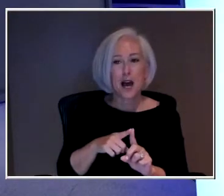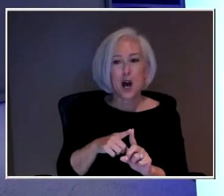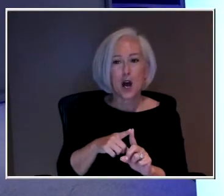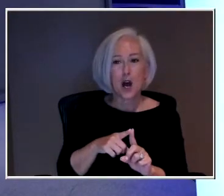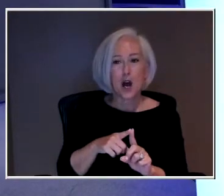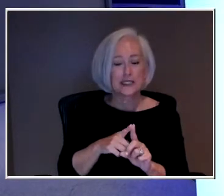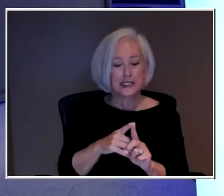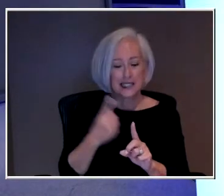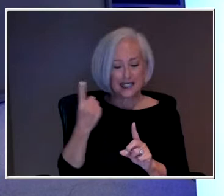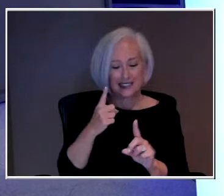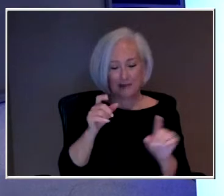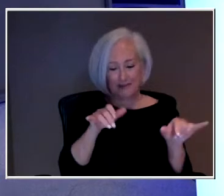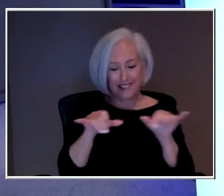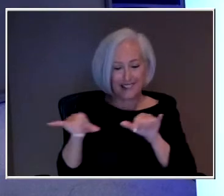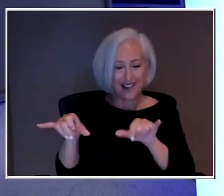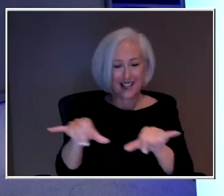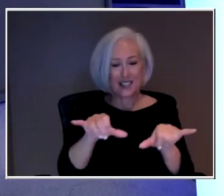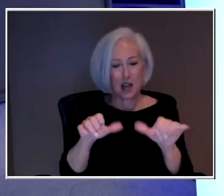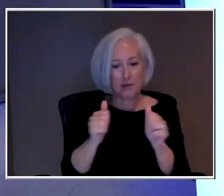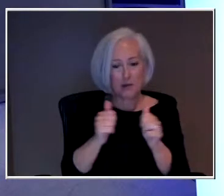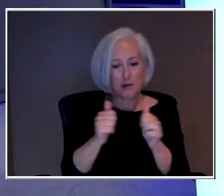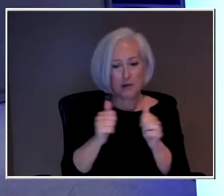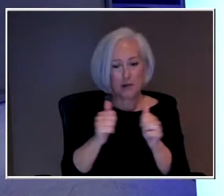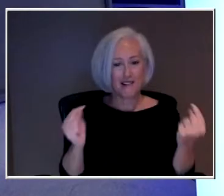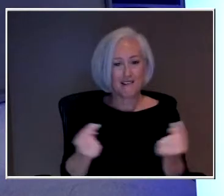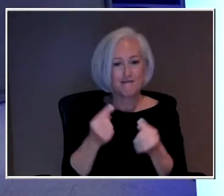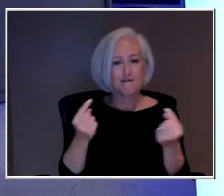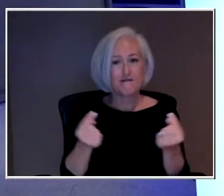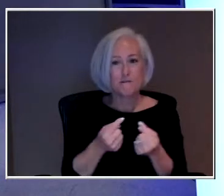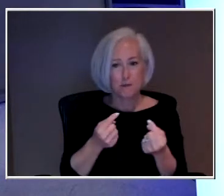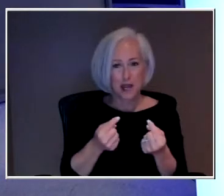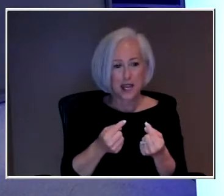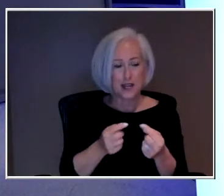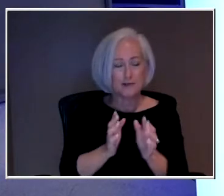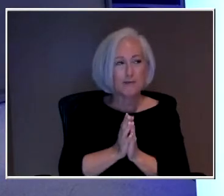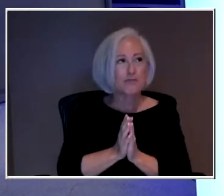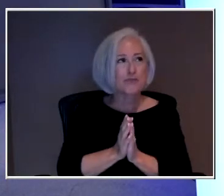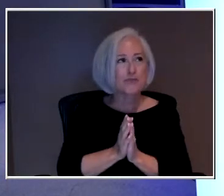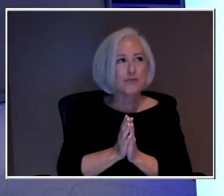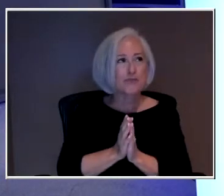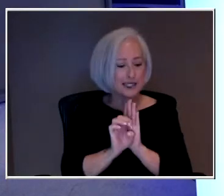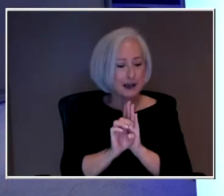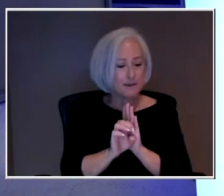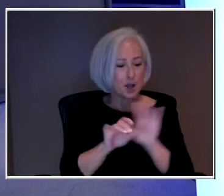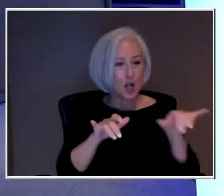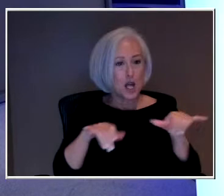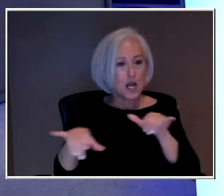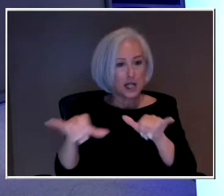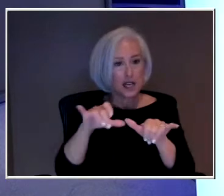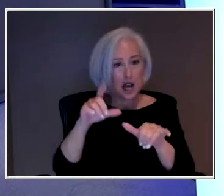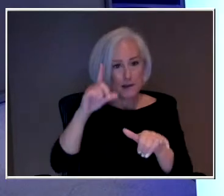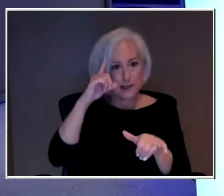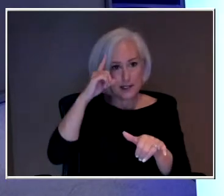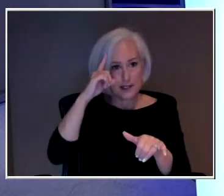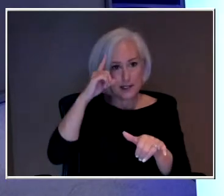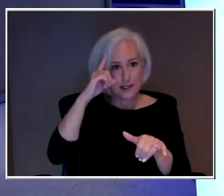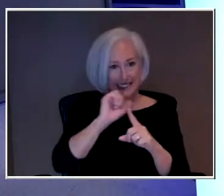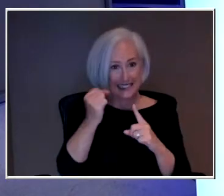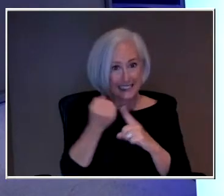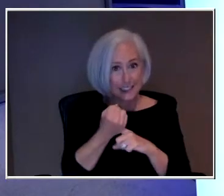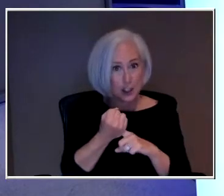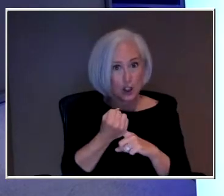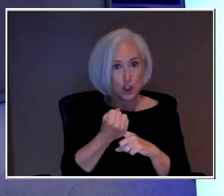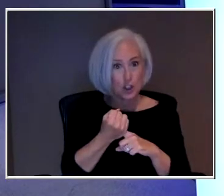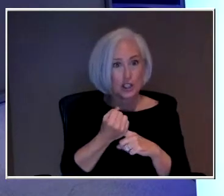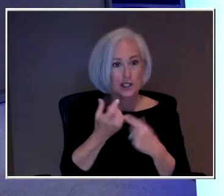comes to this kind of pain? Are there common conditions that people have that makes them more